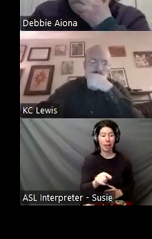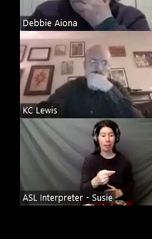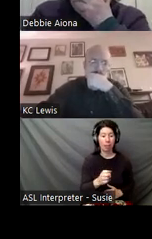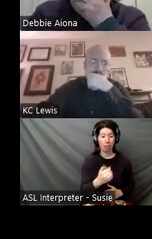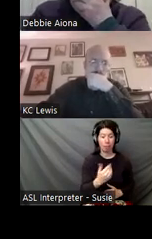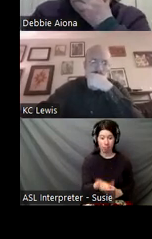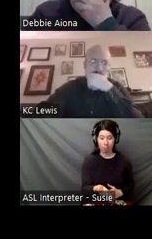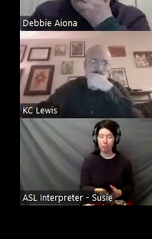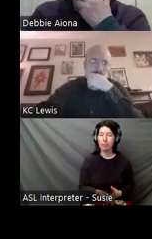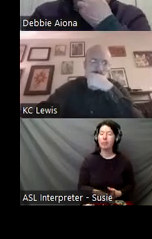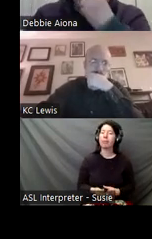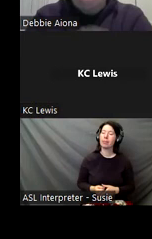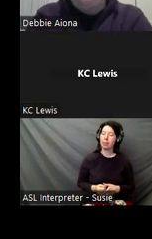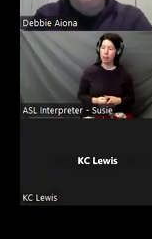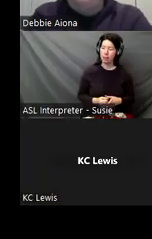Yeah,